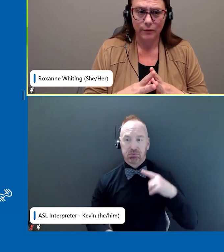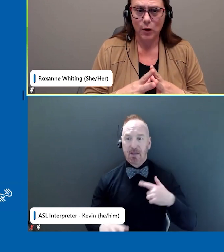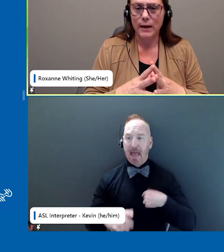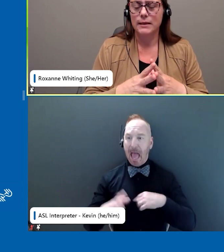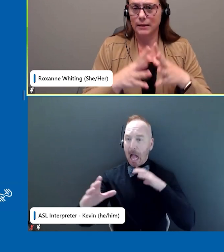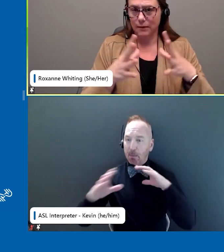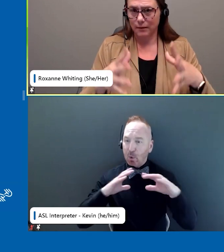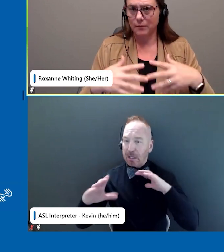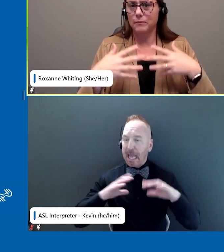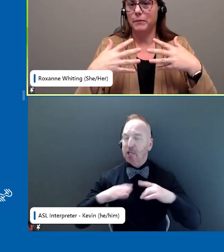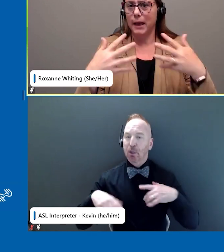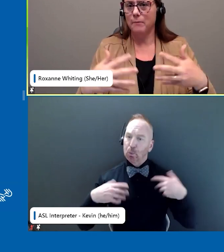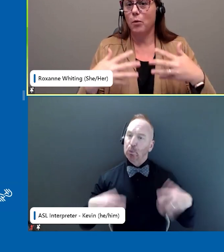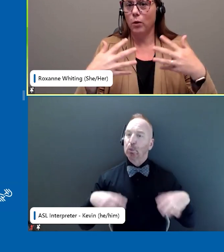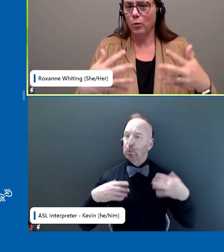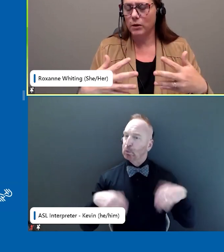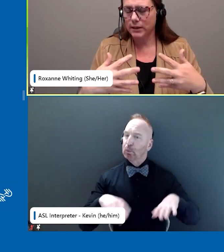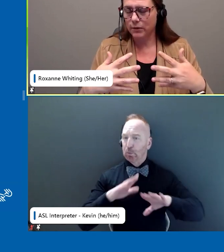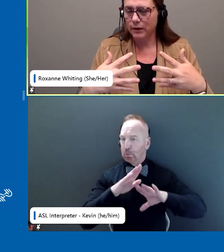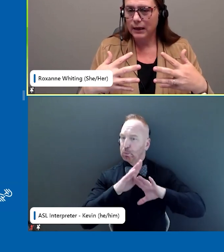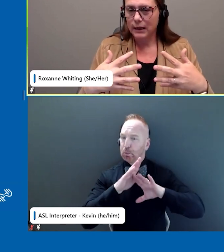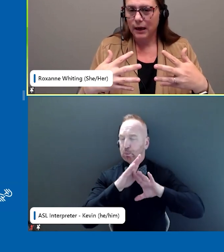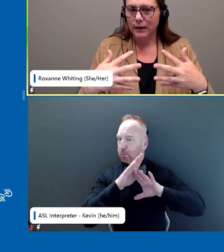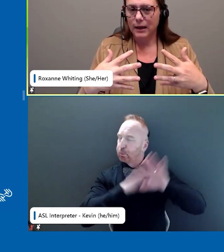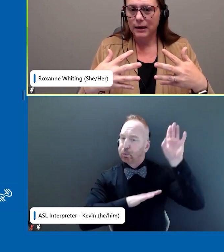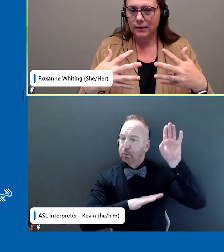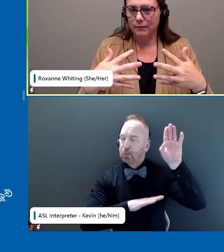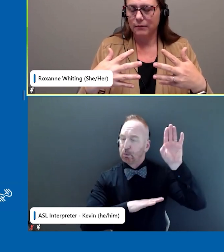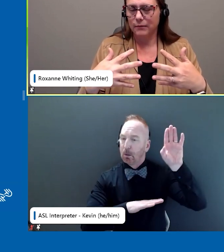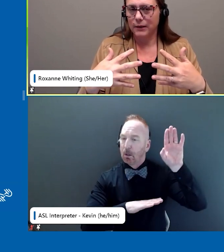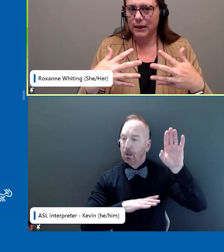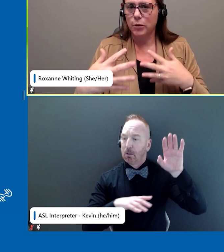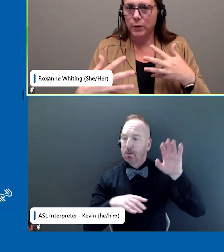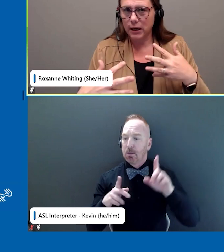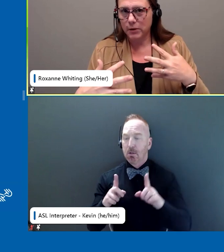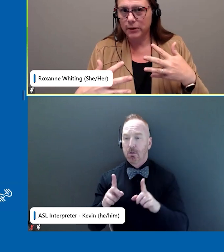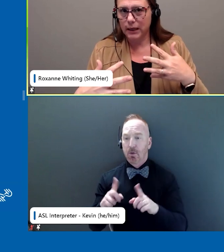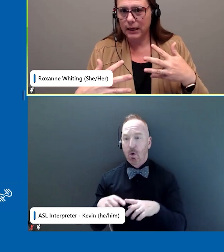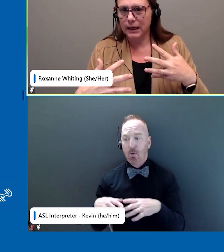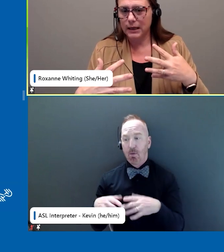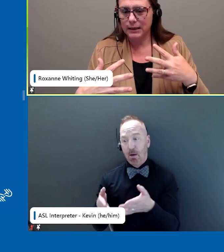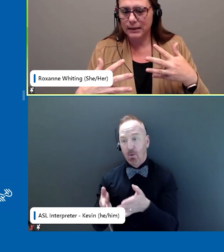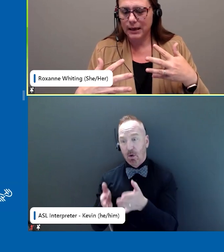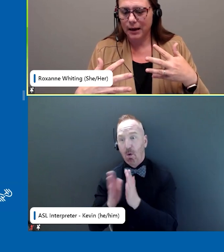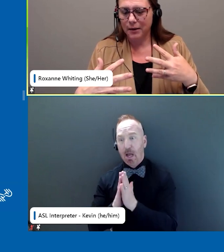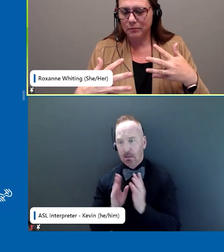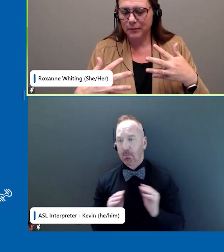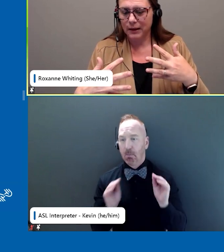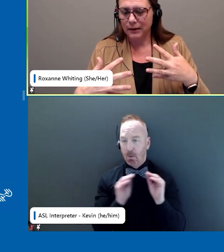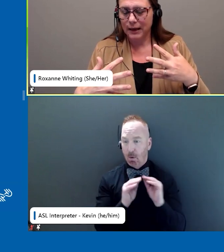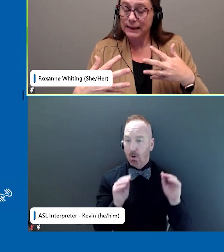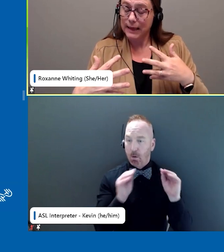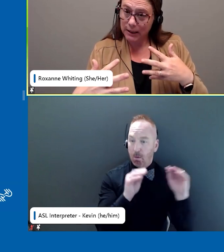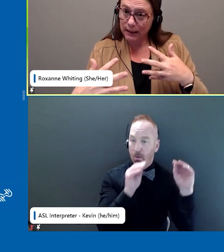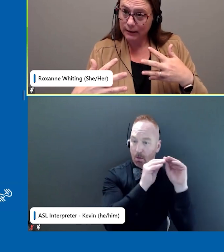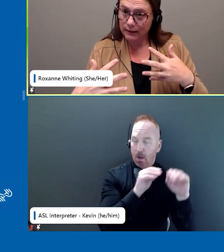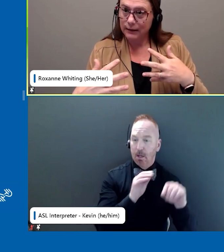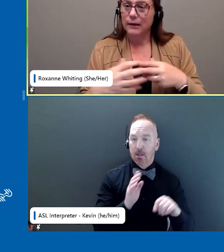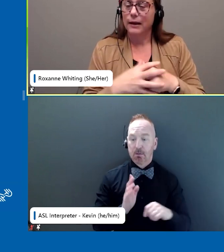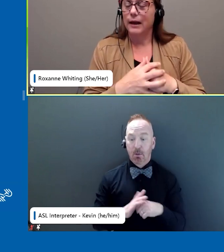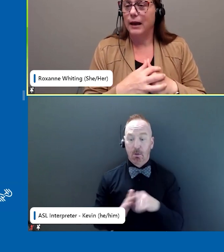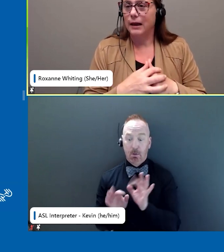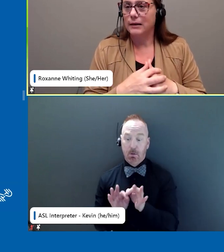I think the requests became more and more. So I think the interpreting community is